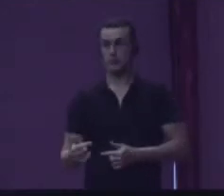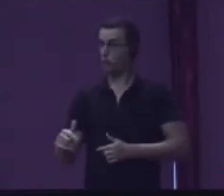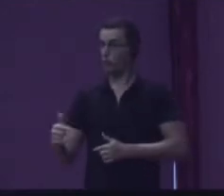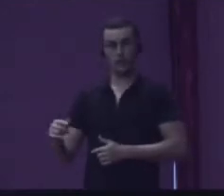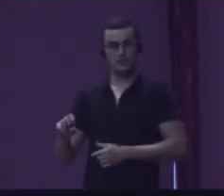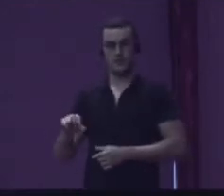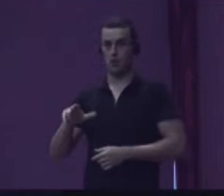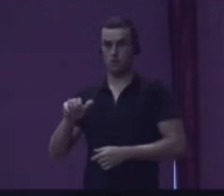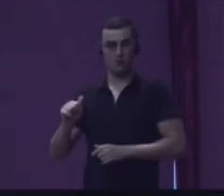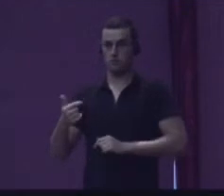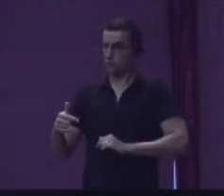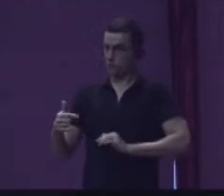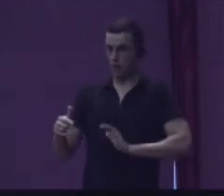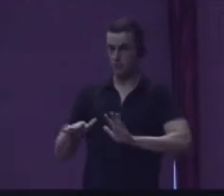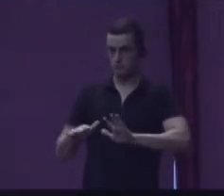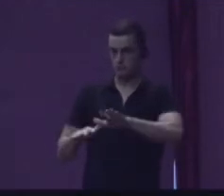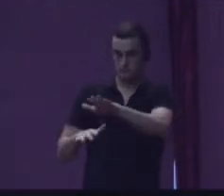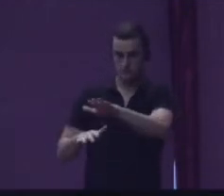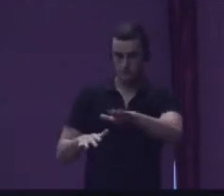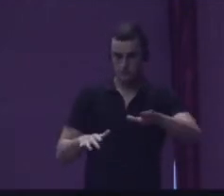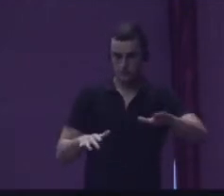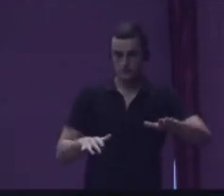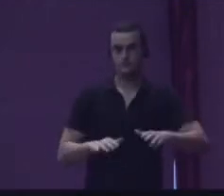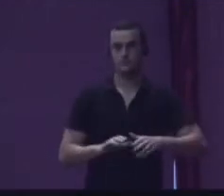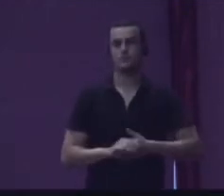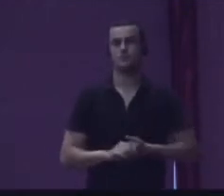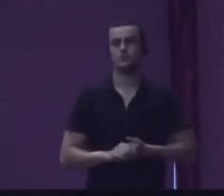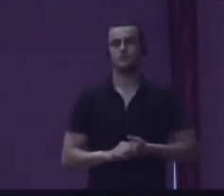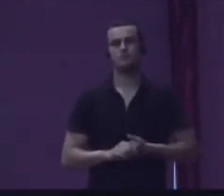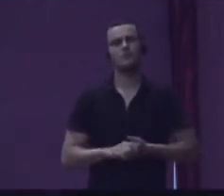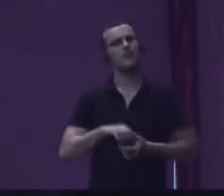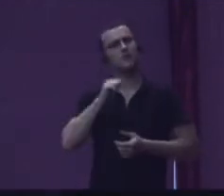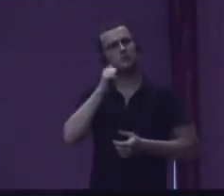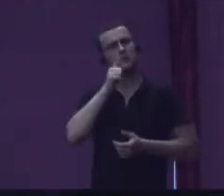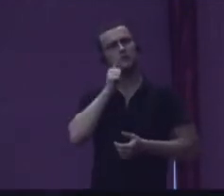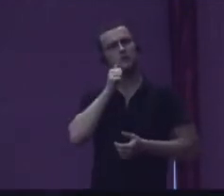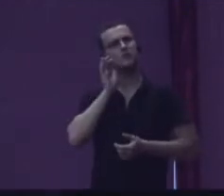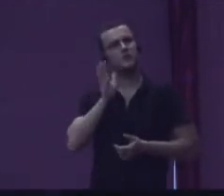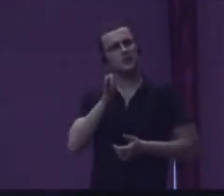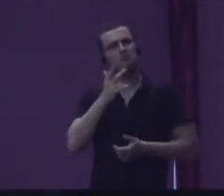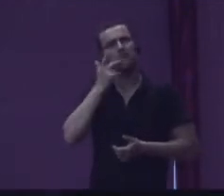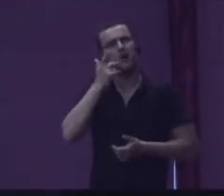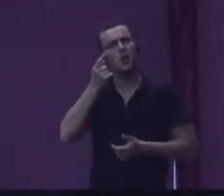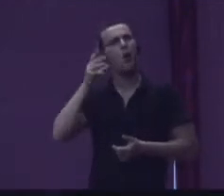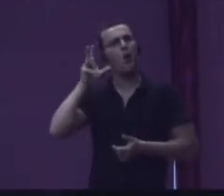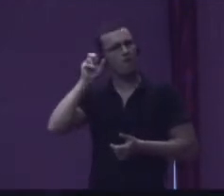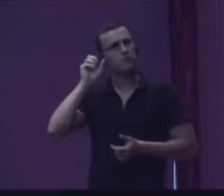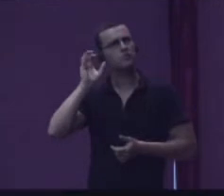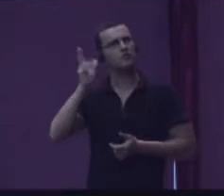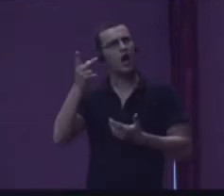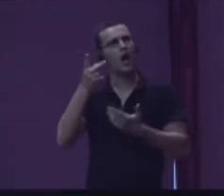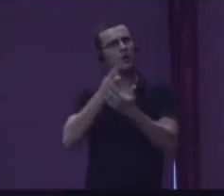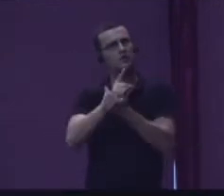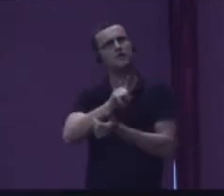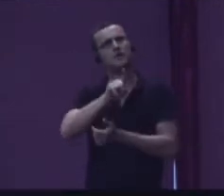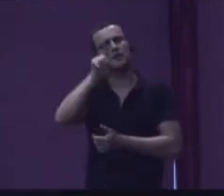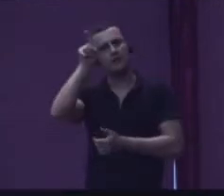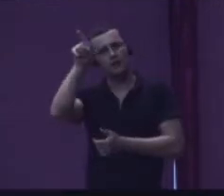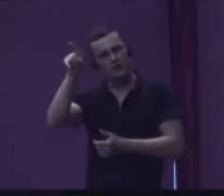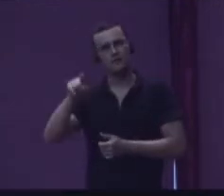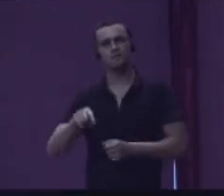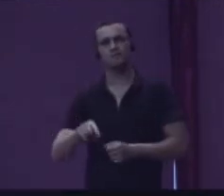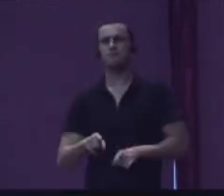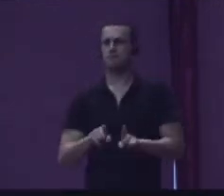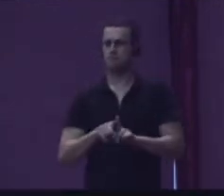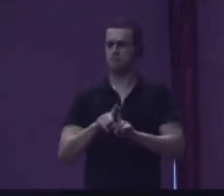strong, and they're concerned that the woman would dehydrate, but in this case, the midwife fainted. So I don't know